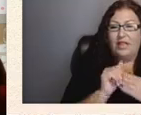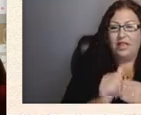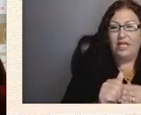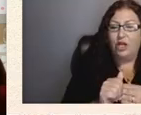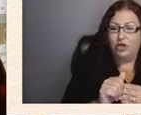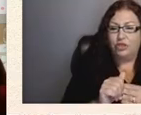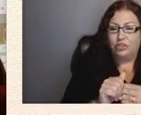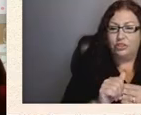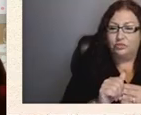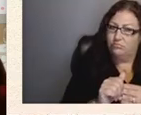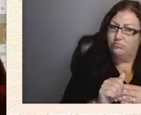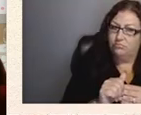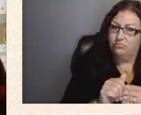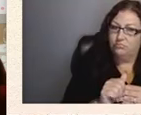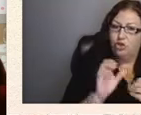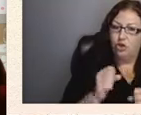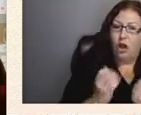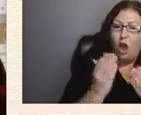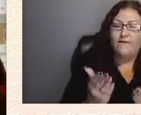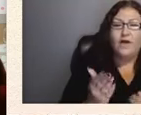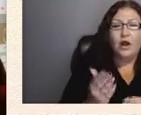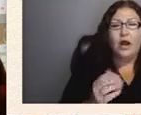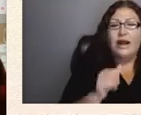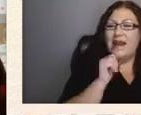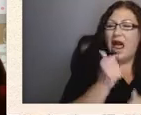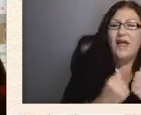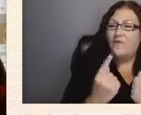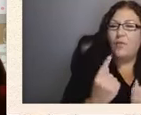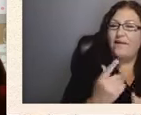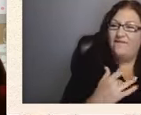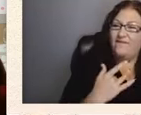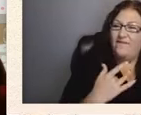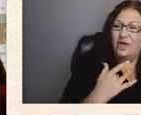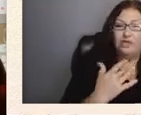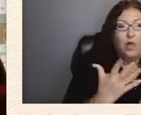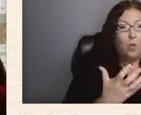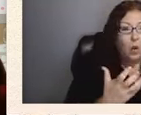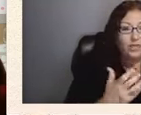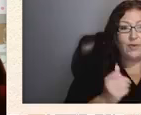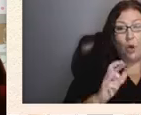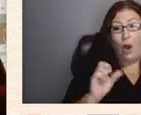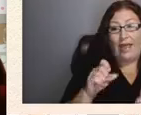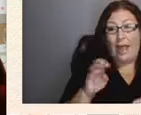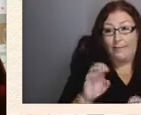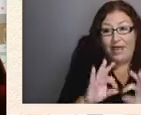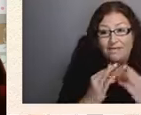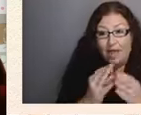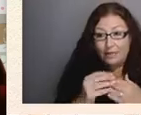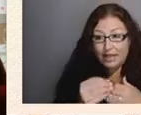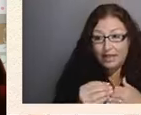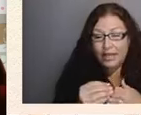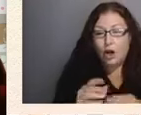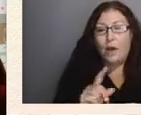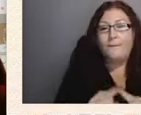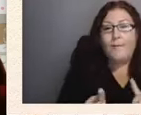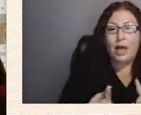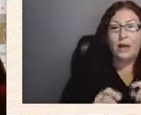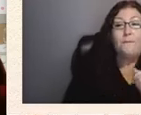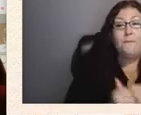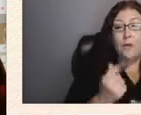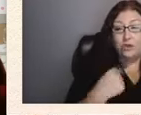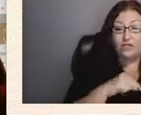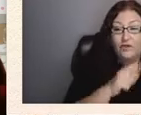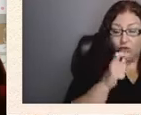not everybody feels that they want to be or can be a family leader, but most of us who were